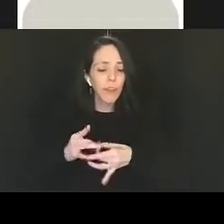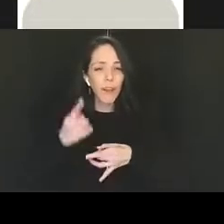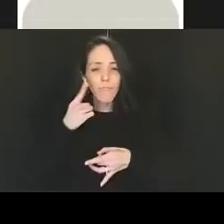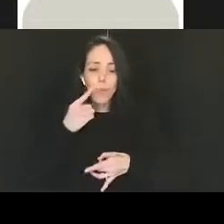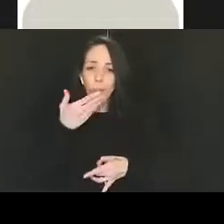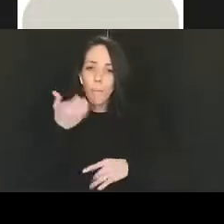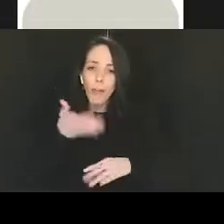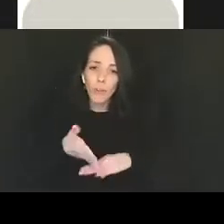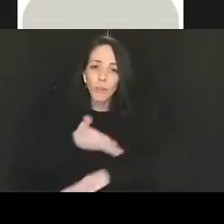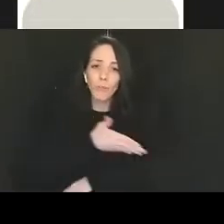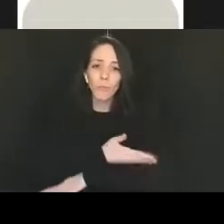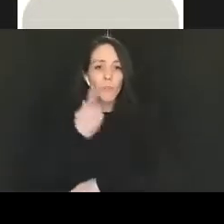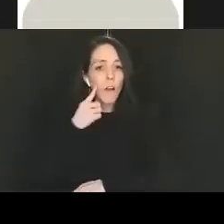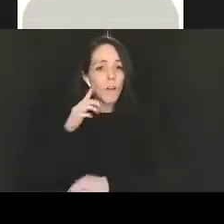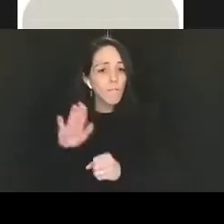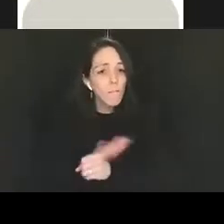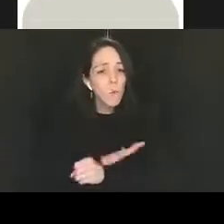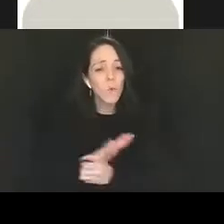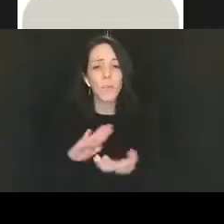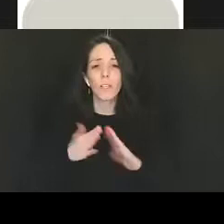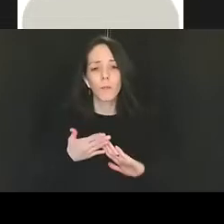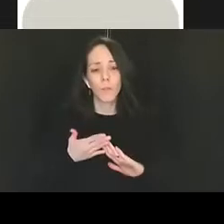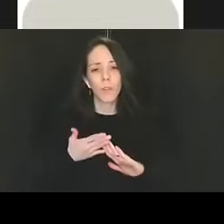it's not